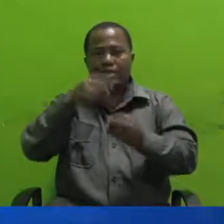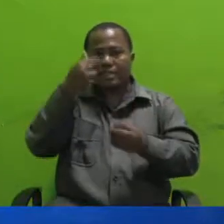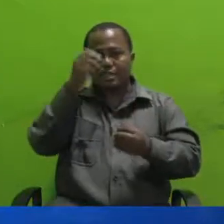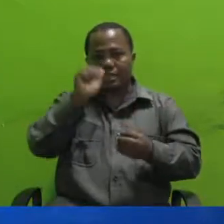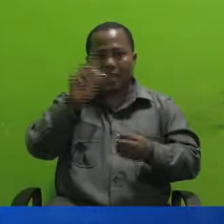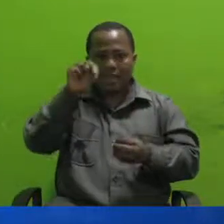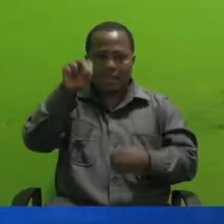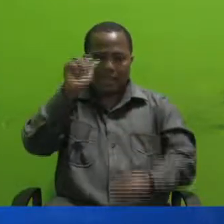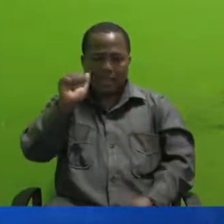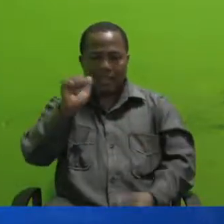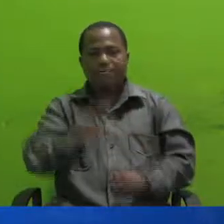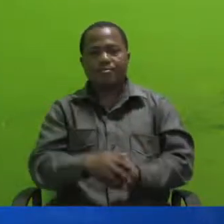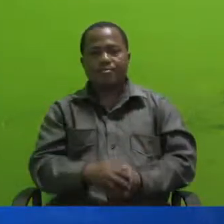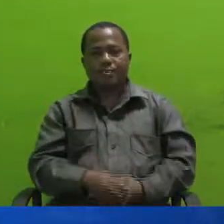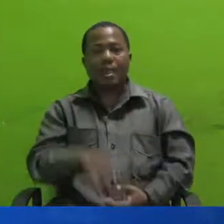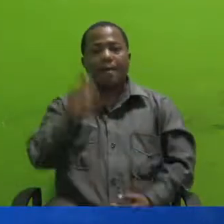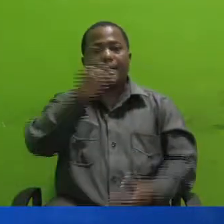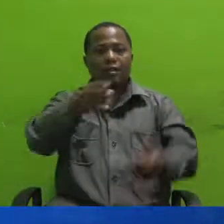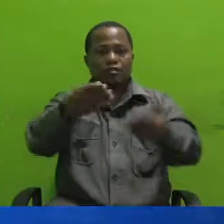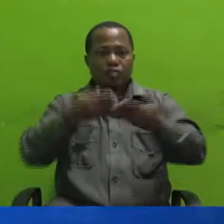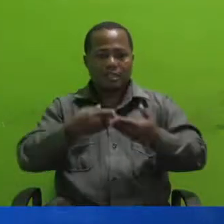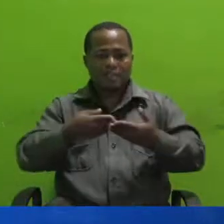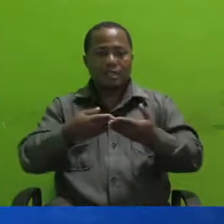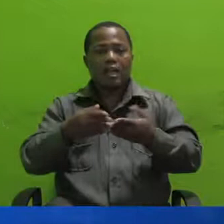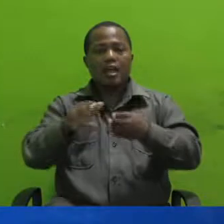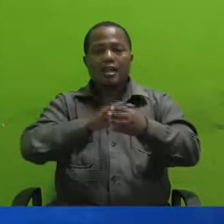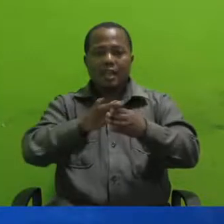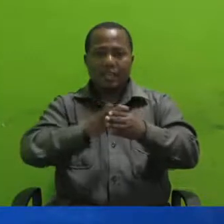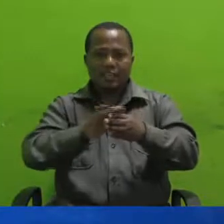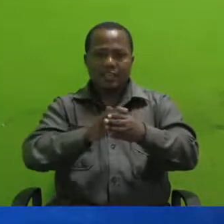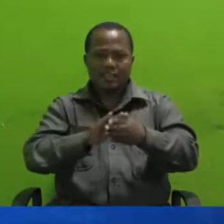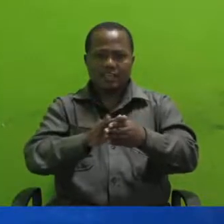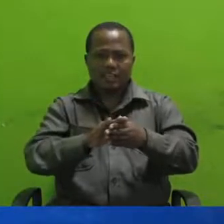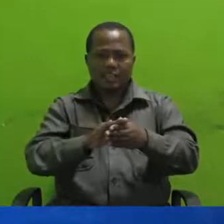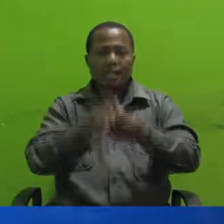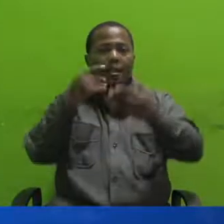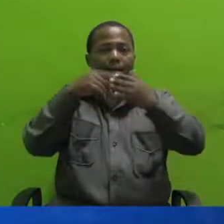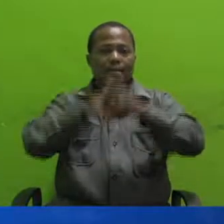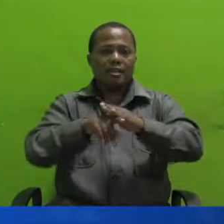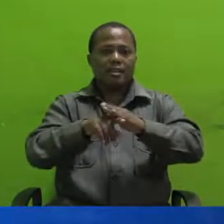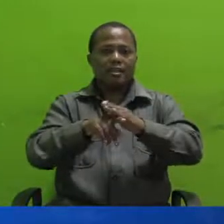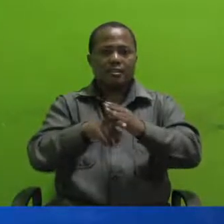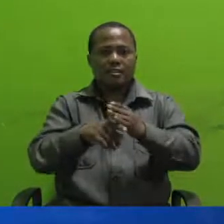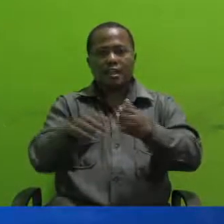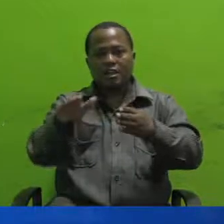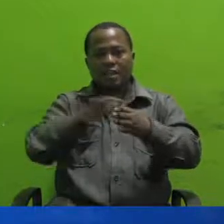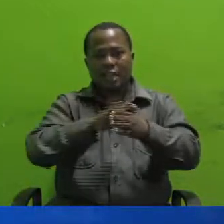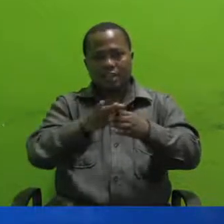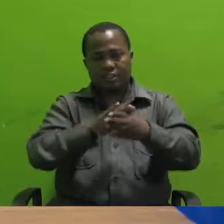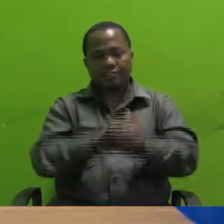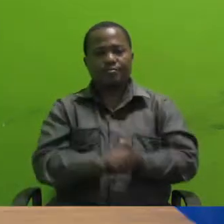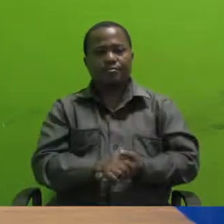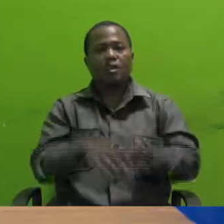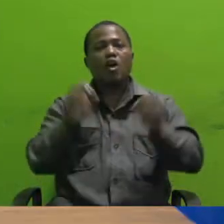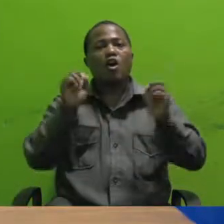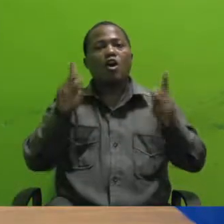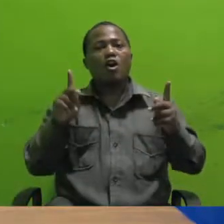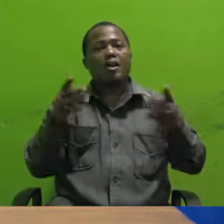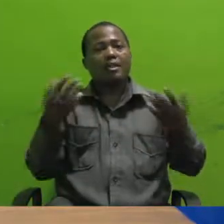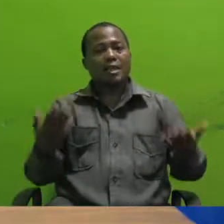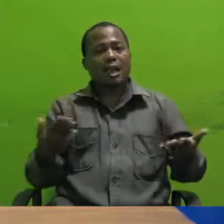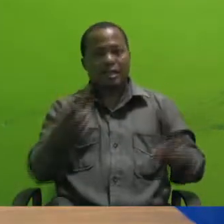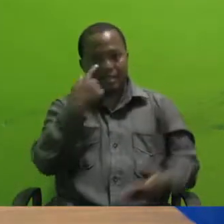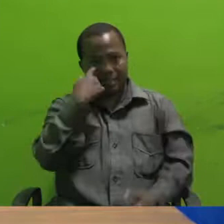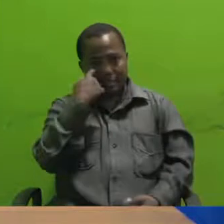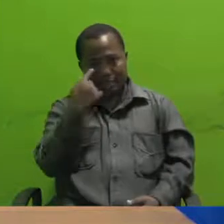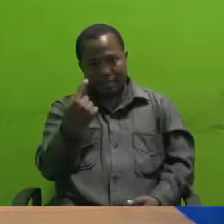tangent A by just only taking the relation between these 3 trigonometric ratios. Okay, so now